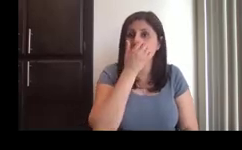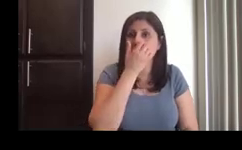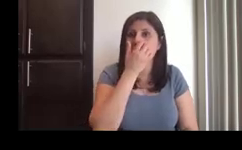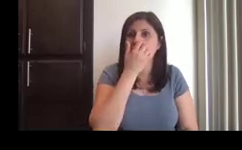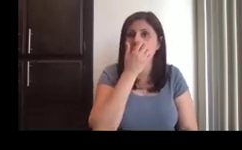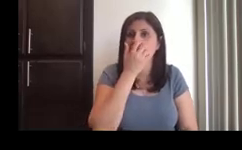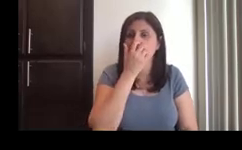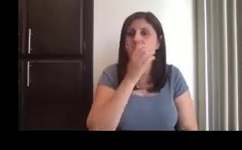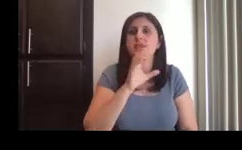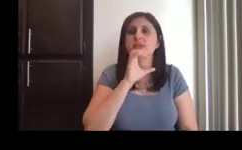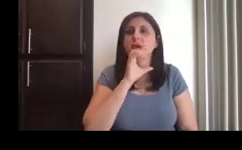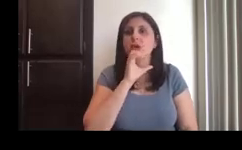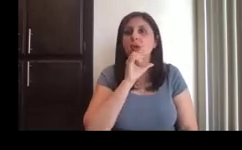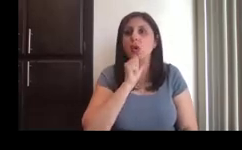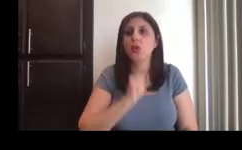Old,